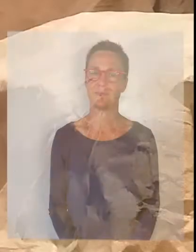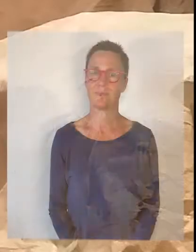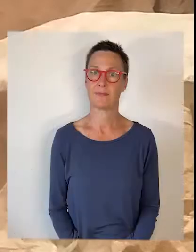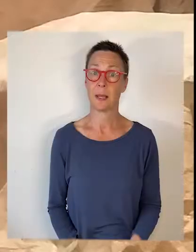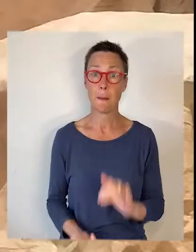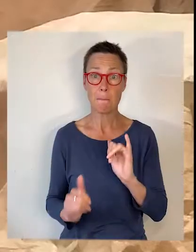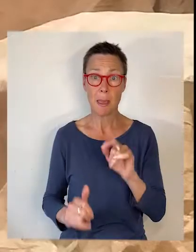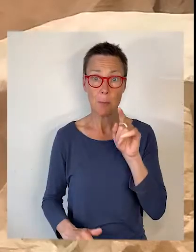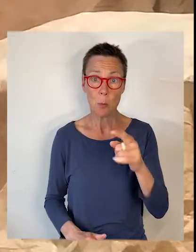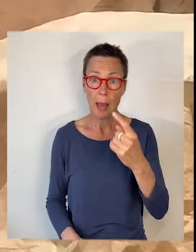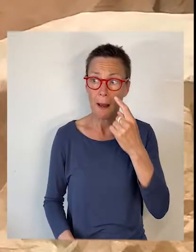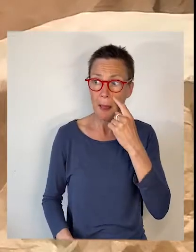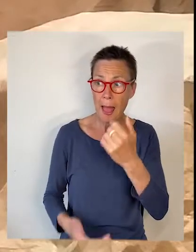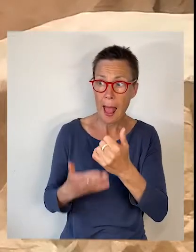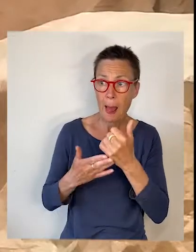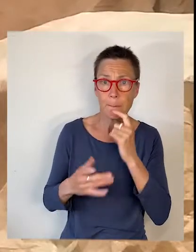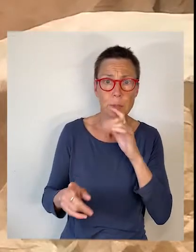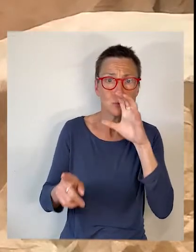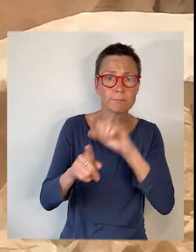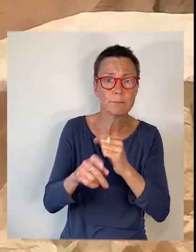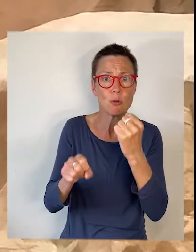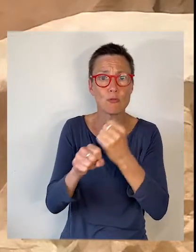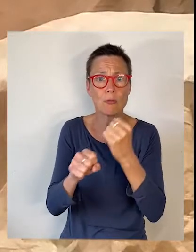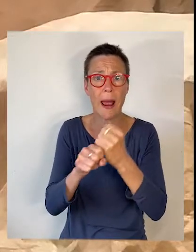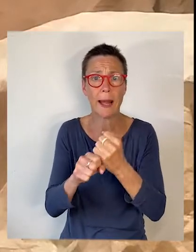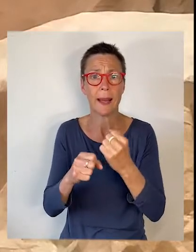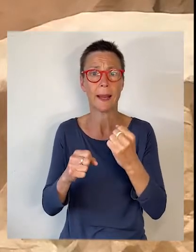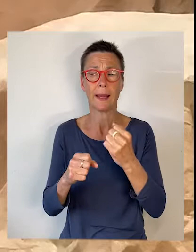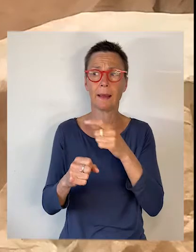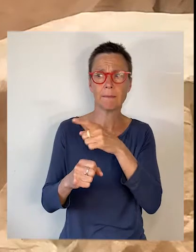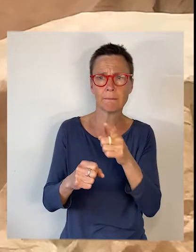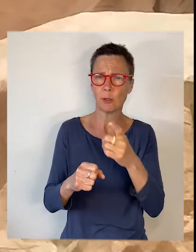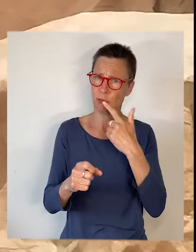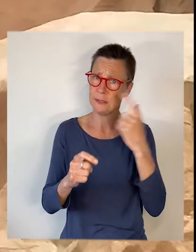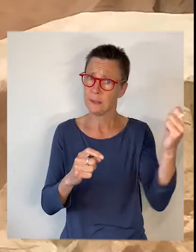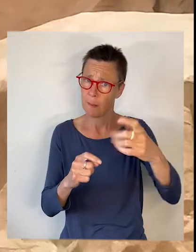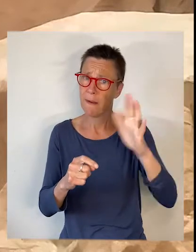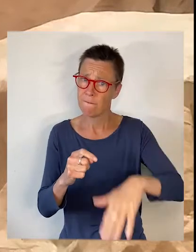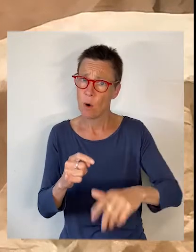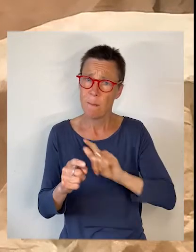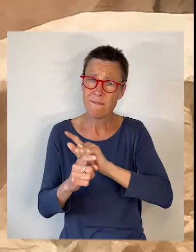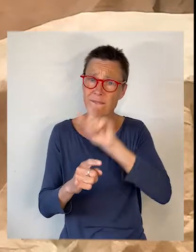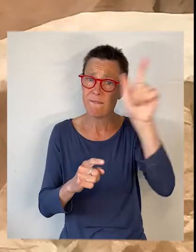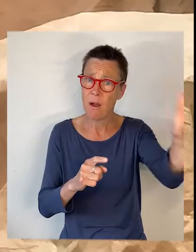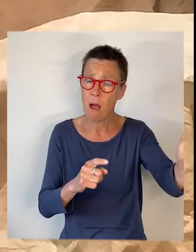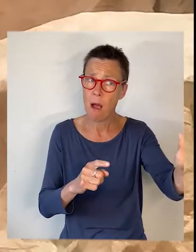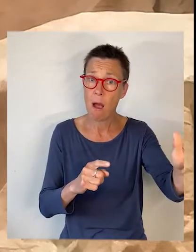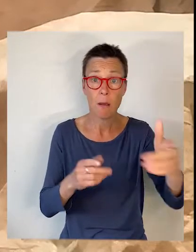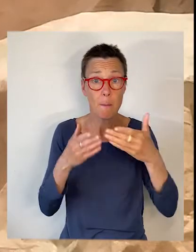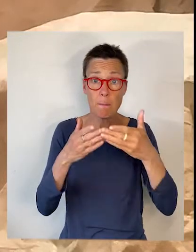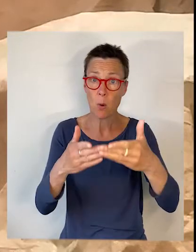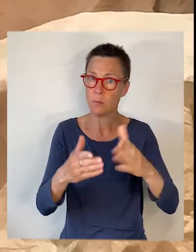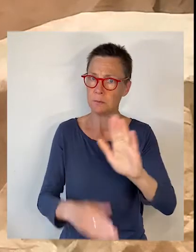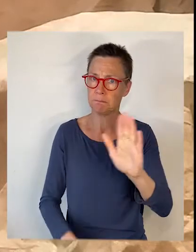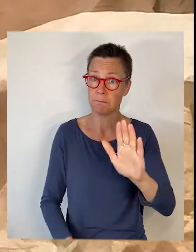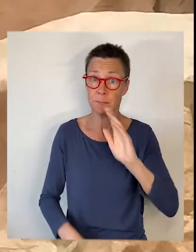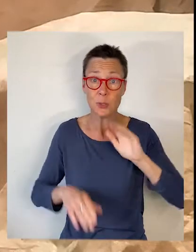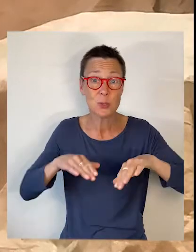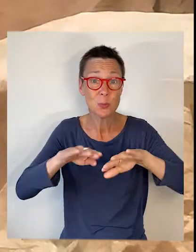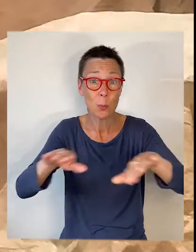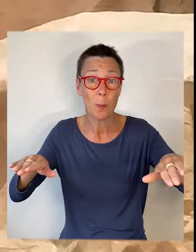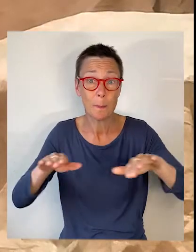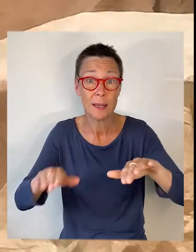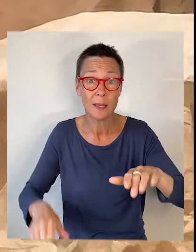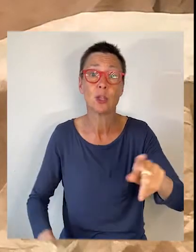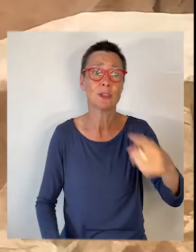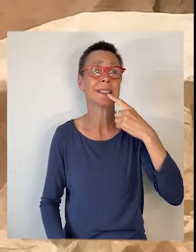Maybe you could keep an eye out for Granny Pearl. She's coming from a long way from across the sea, but she's not in a boat. She's swimming. And she said as soon as she